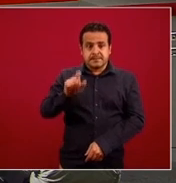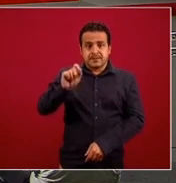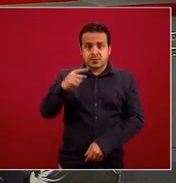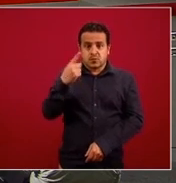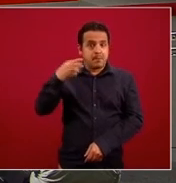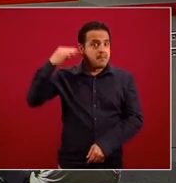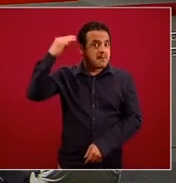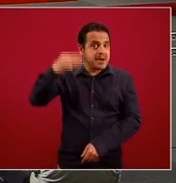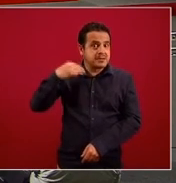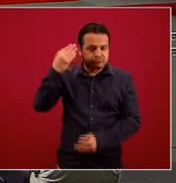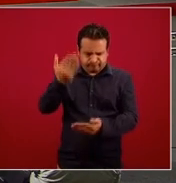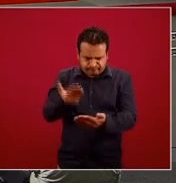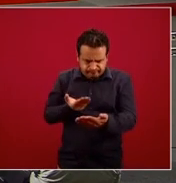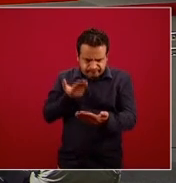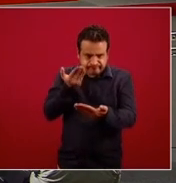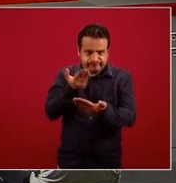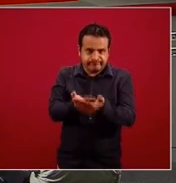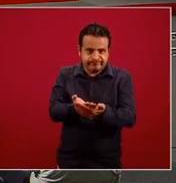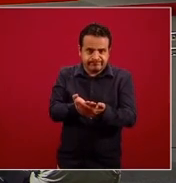Then on Tuesday,